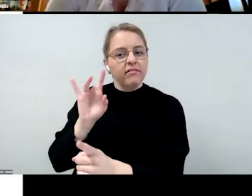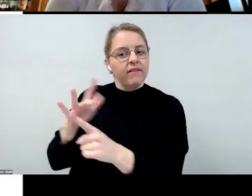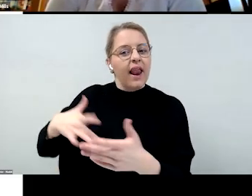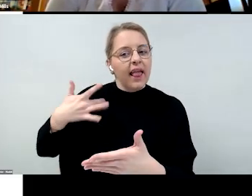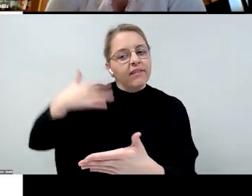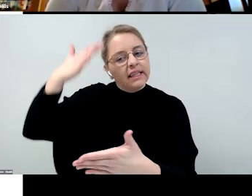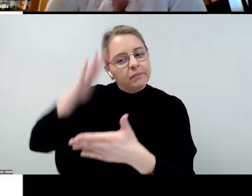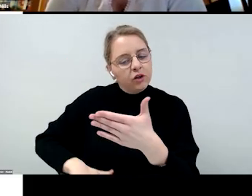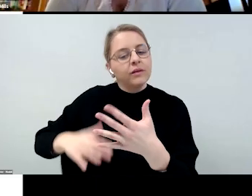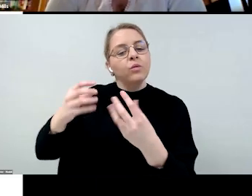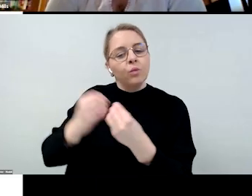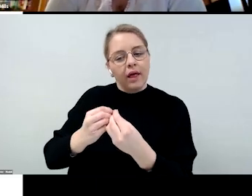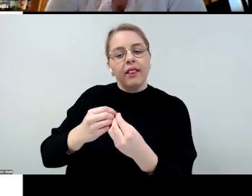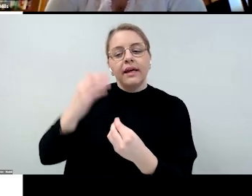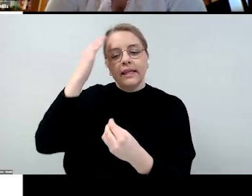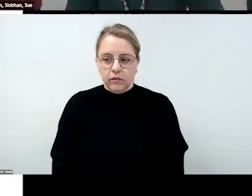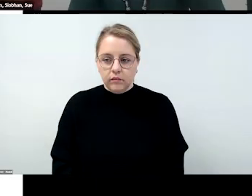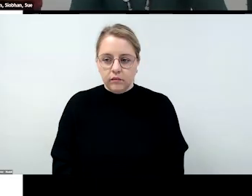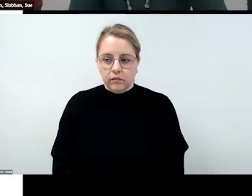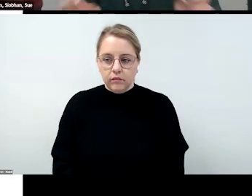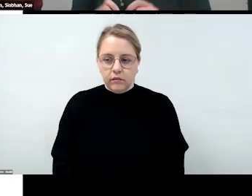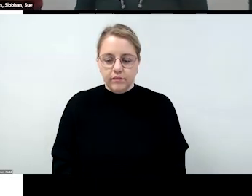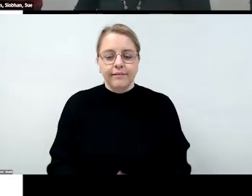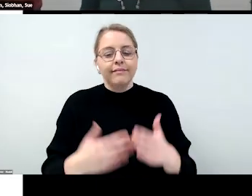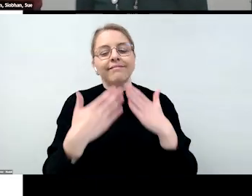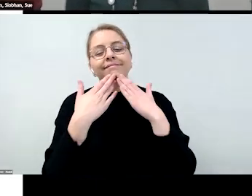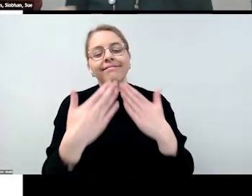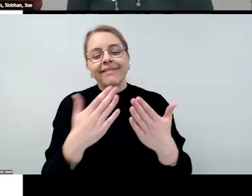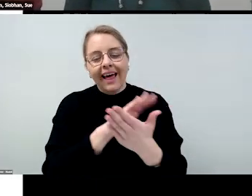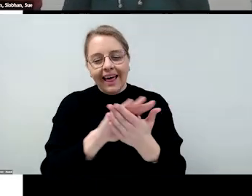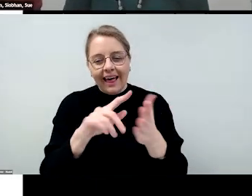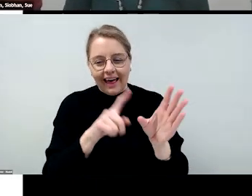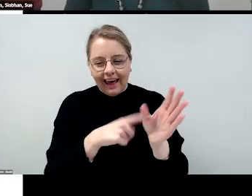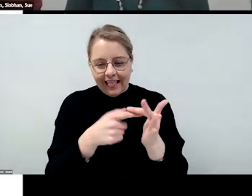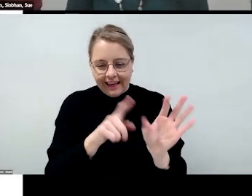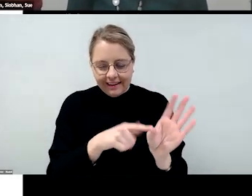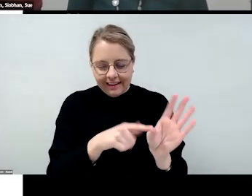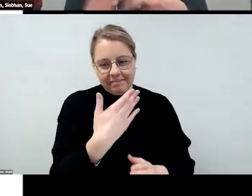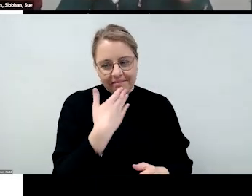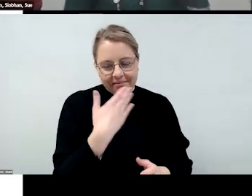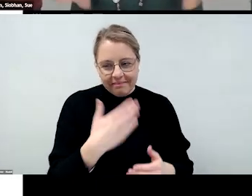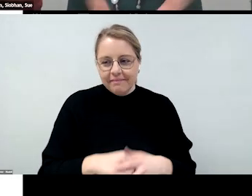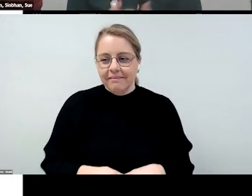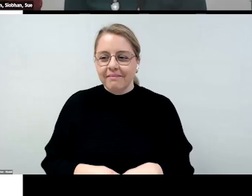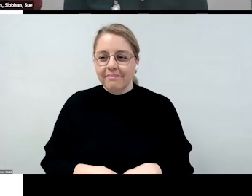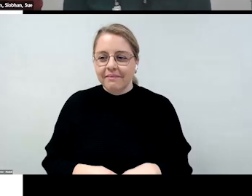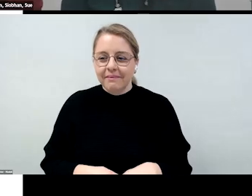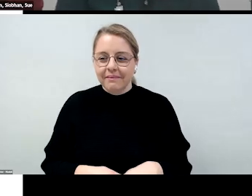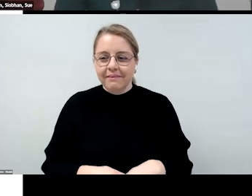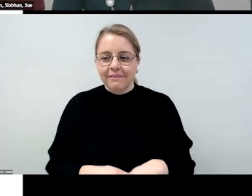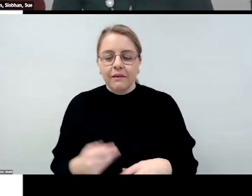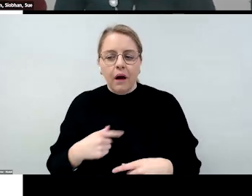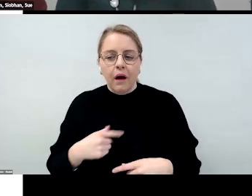of intellectual disability at the Centre. Thank you so much, Hayley, and I'll go through what we're going to be